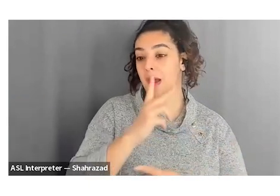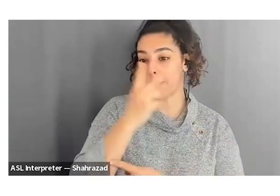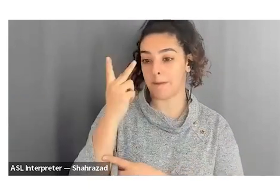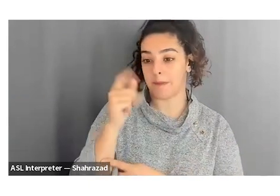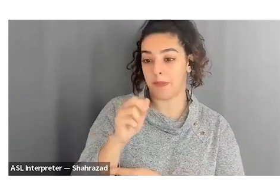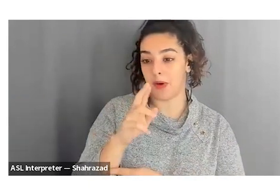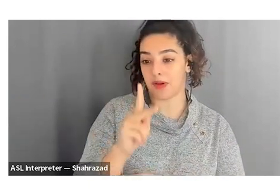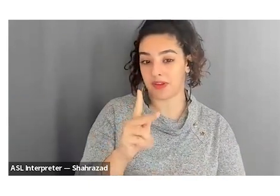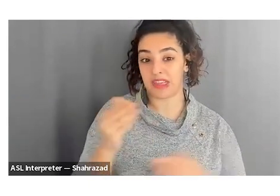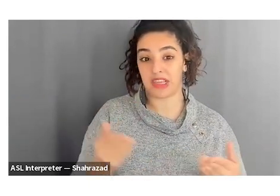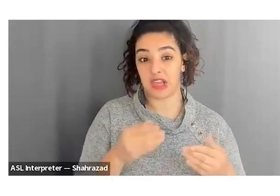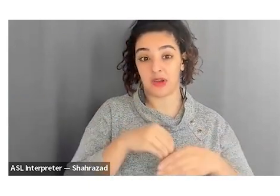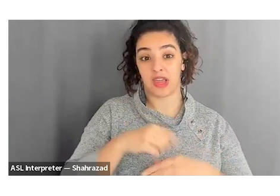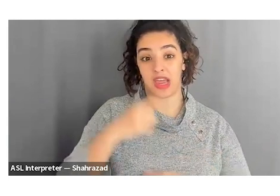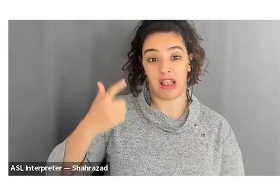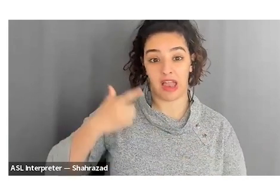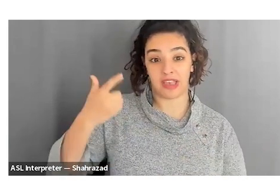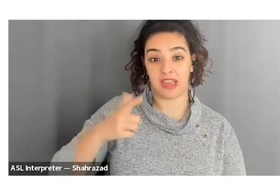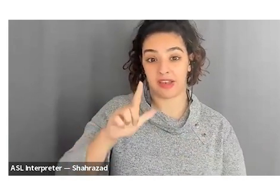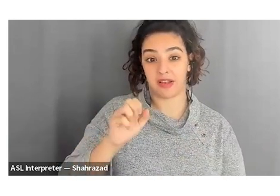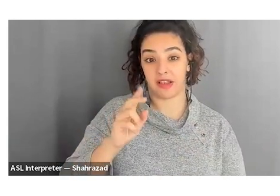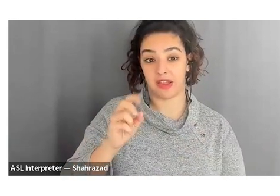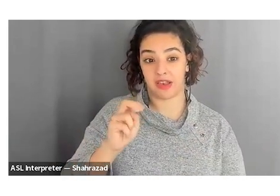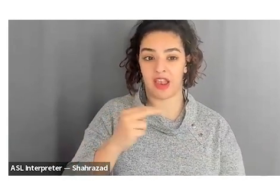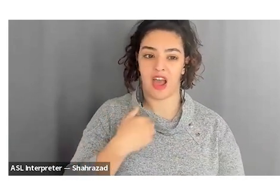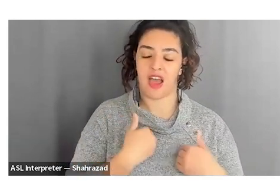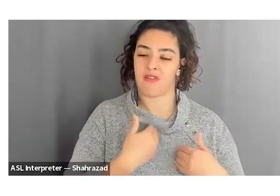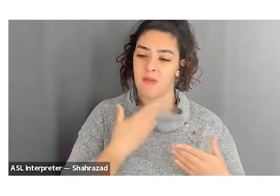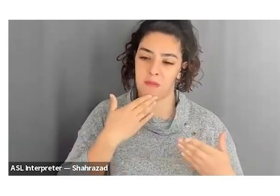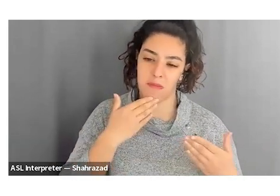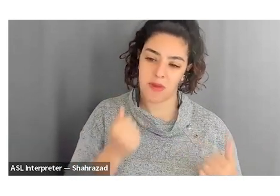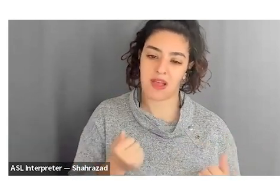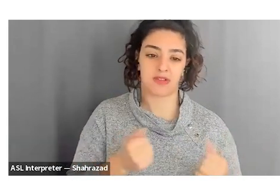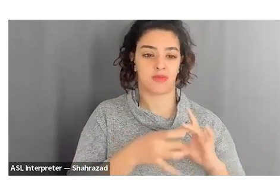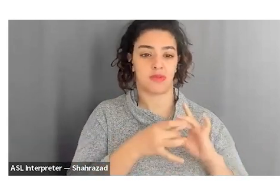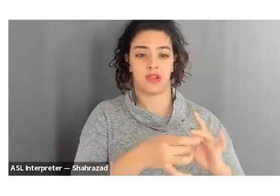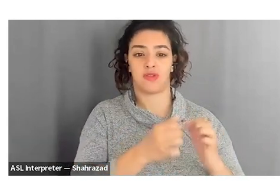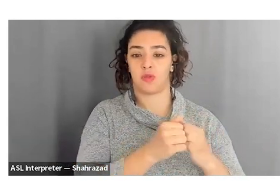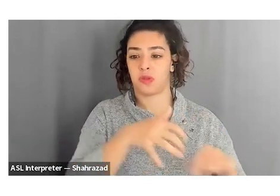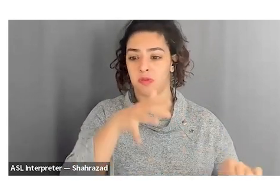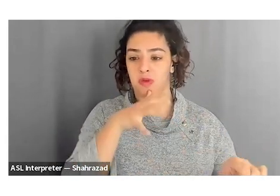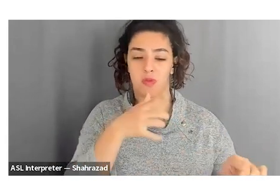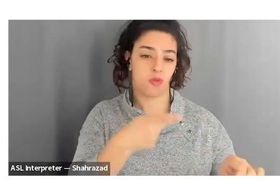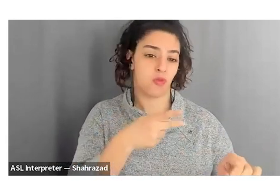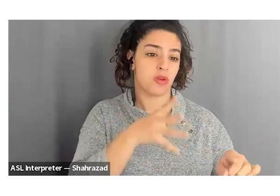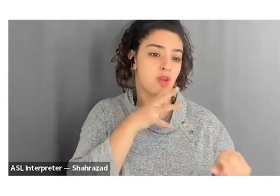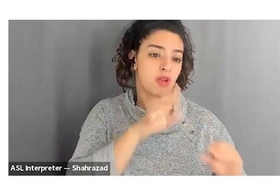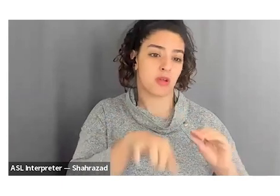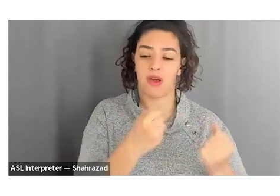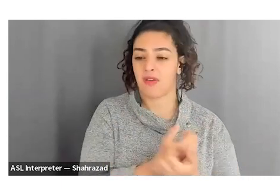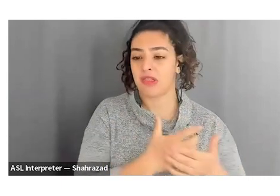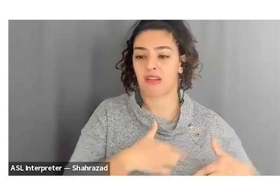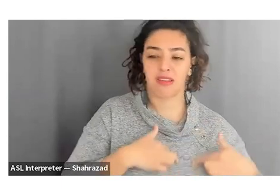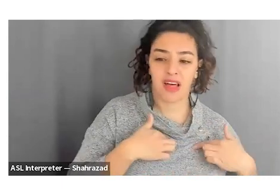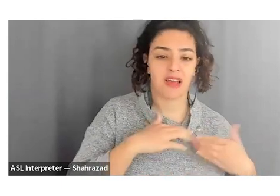the best relationship with my mom. I think she's incredible. We talk about everything from life to death to sex to relationships.